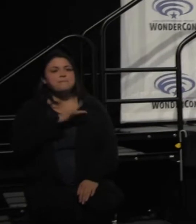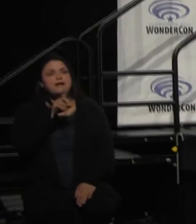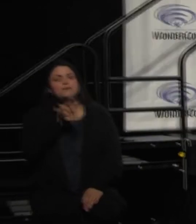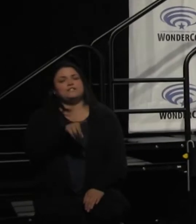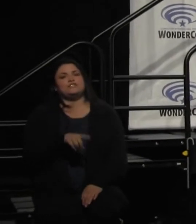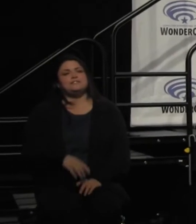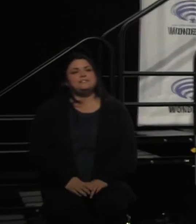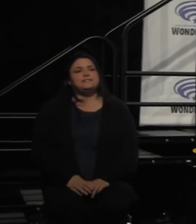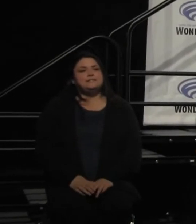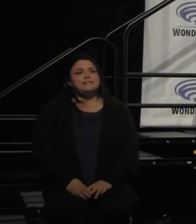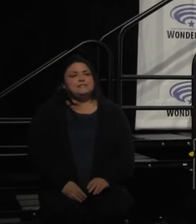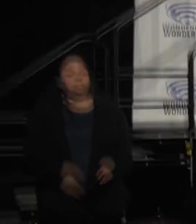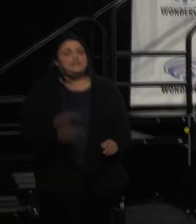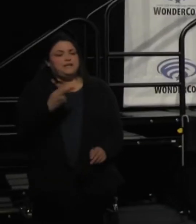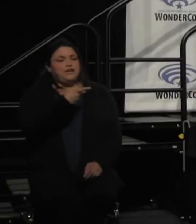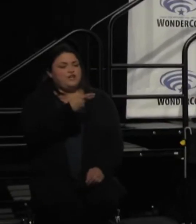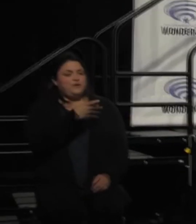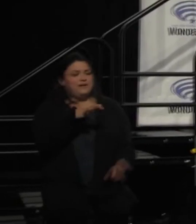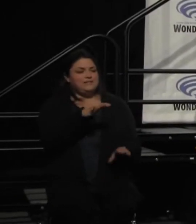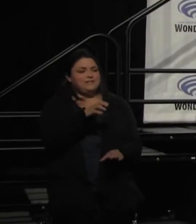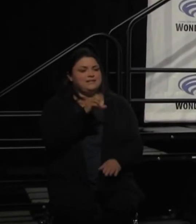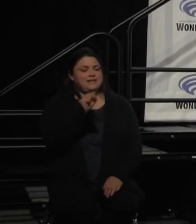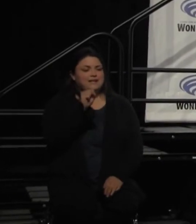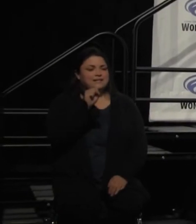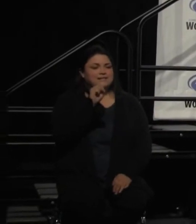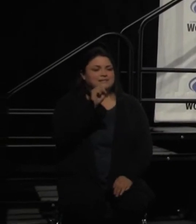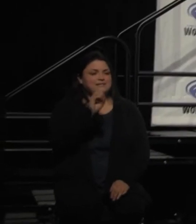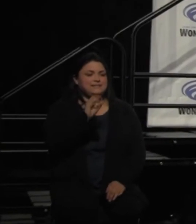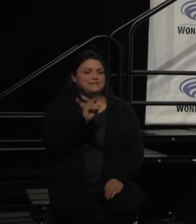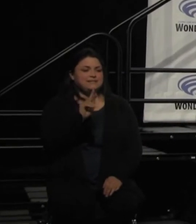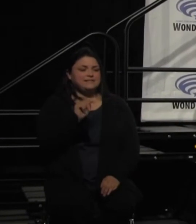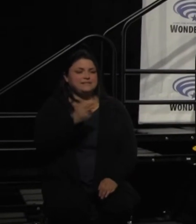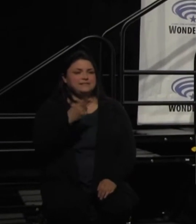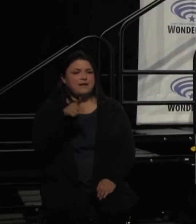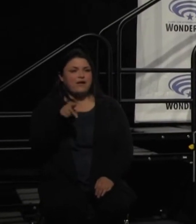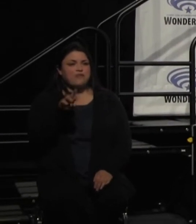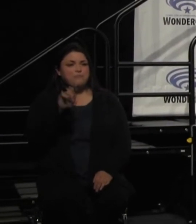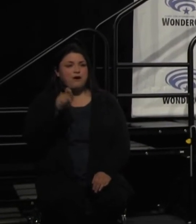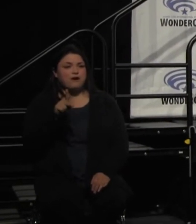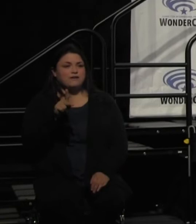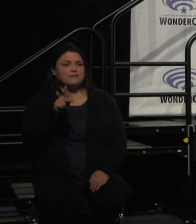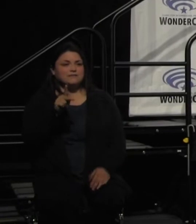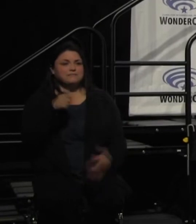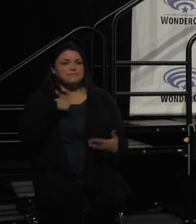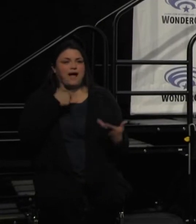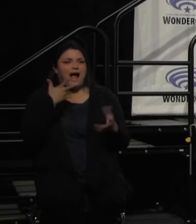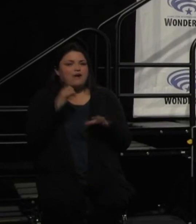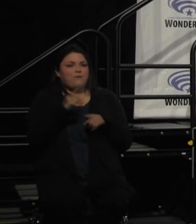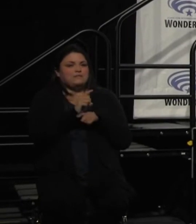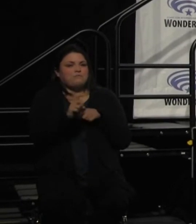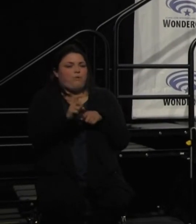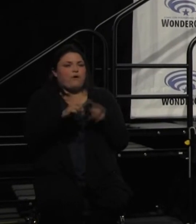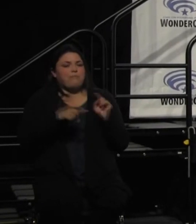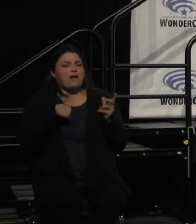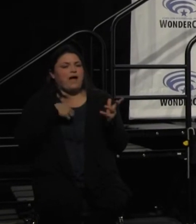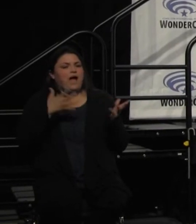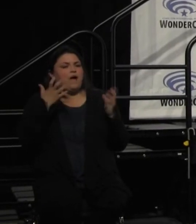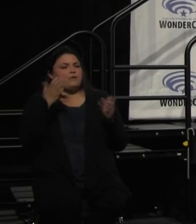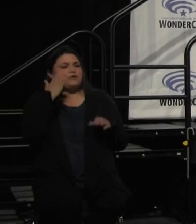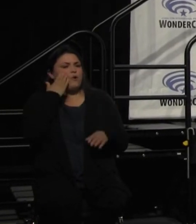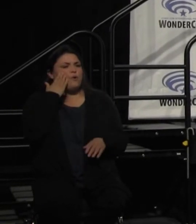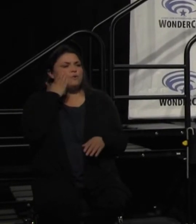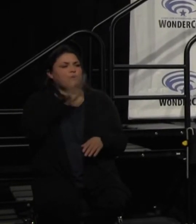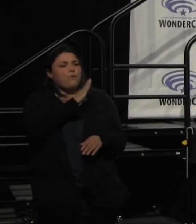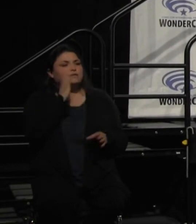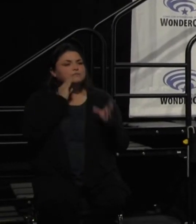is, you guys did that South Park episode where, I don't want to spoil anything, but I just want to know your experience about it. What was it